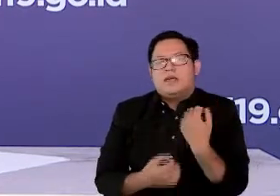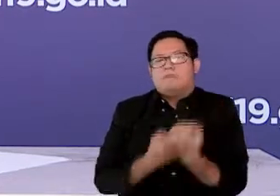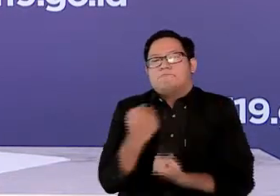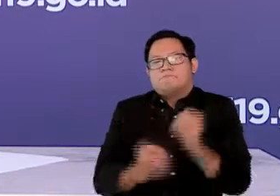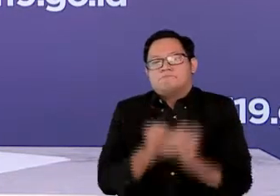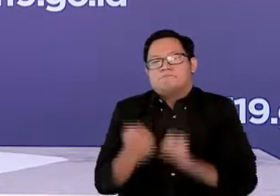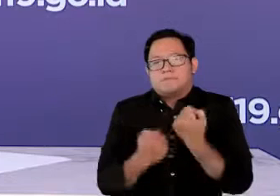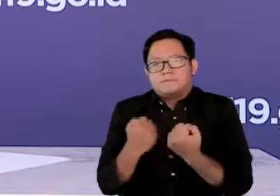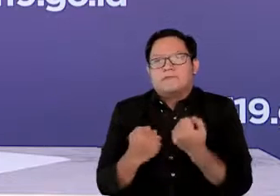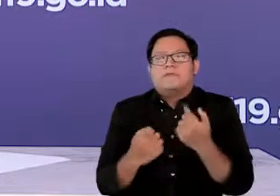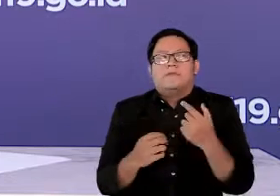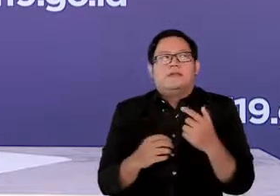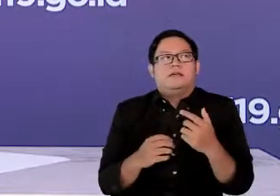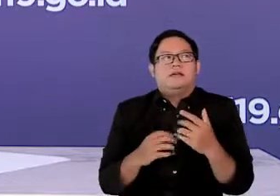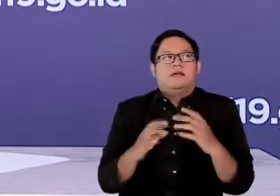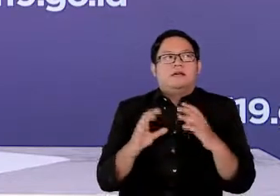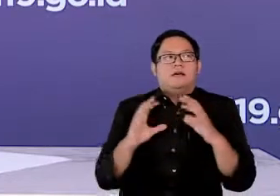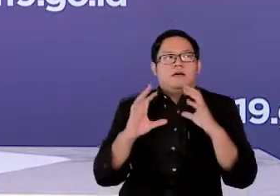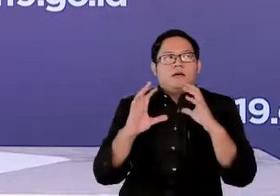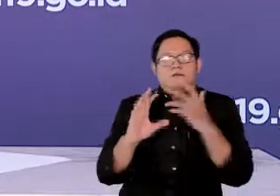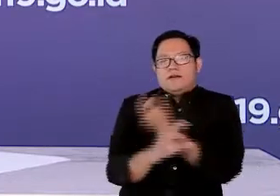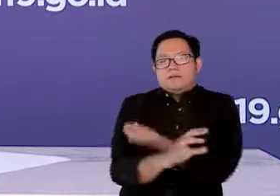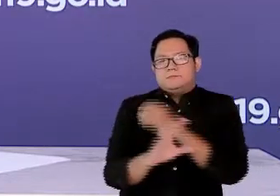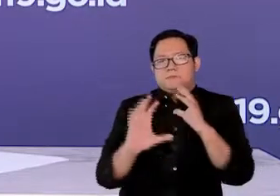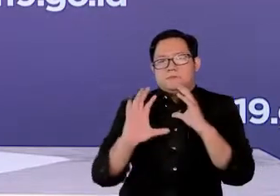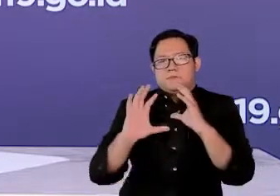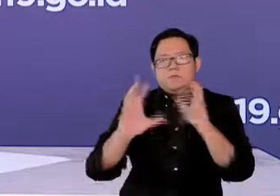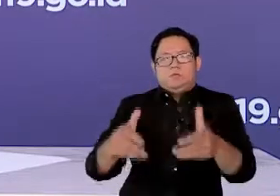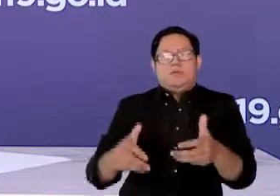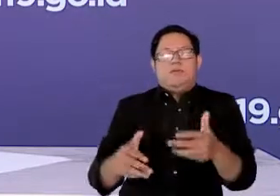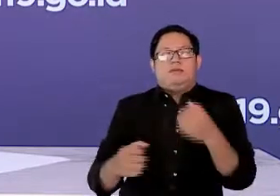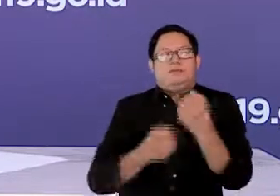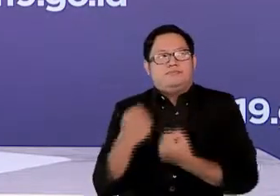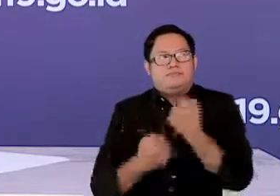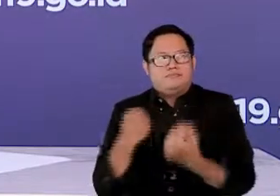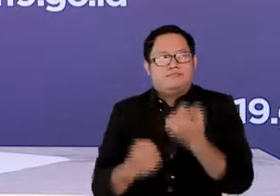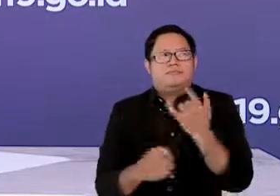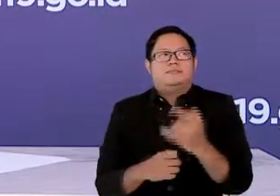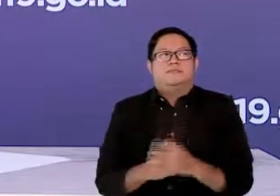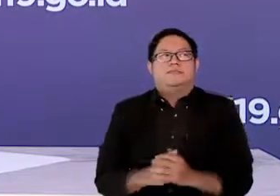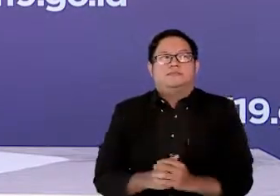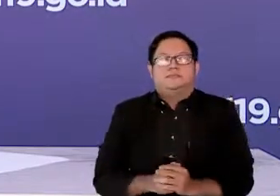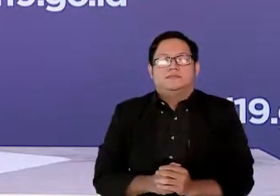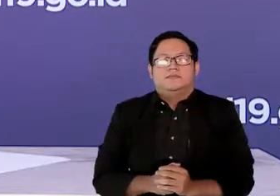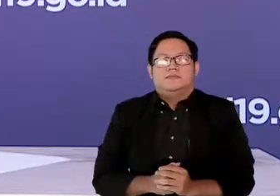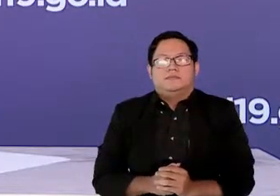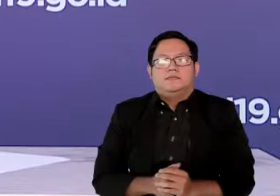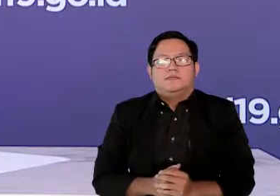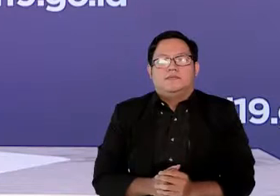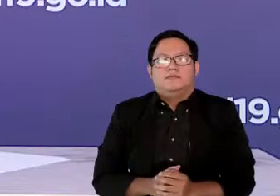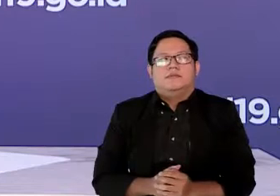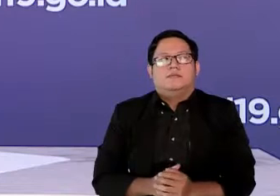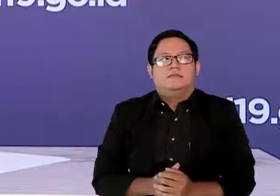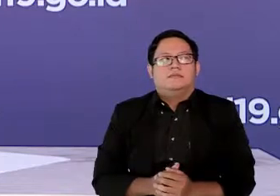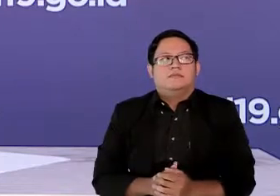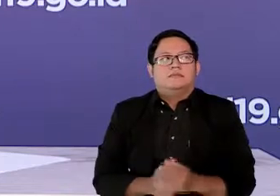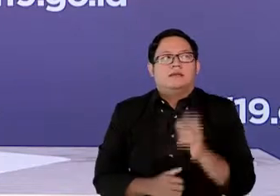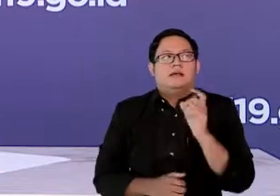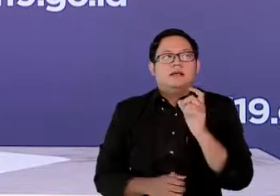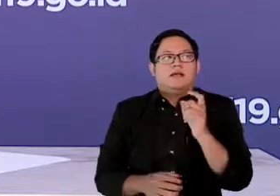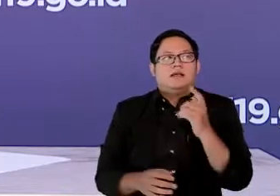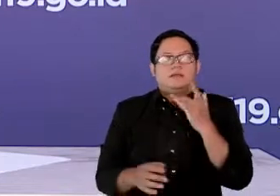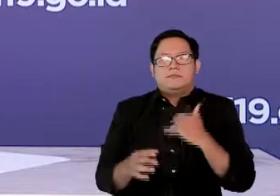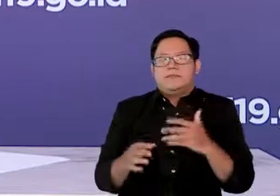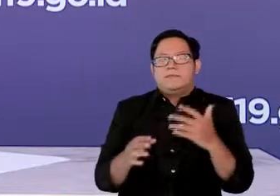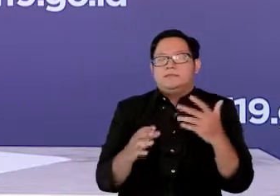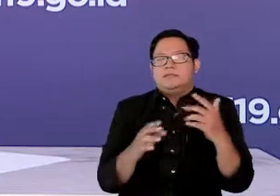vaccine productions by diversifying productions, expanding the types of vaccines distributed by COVAX,